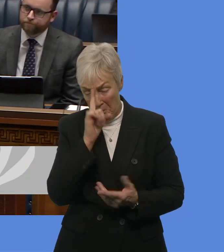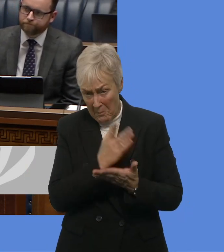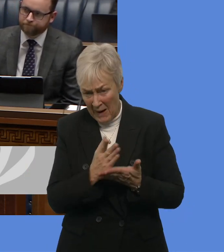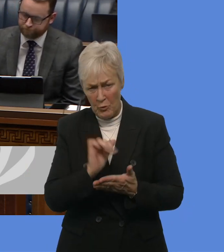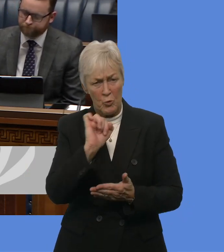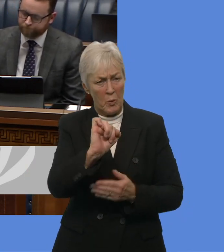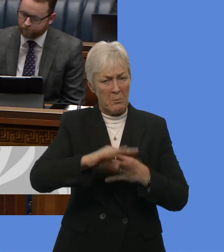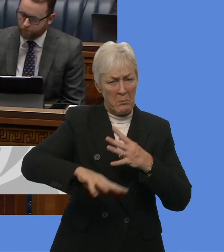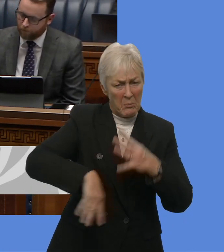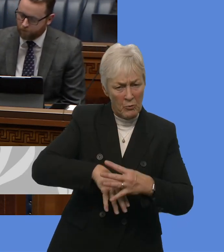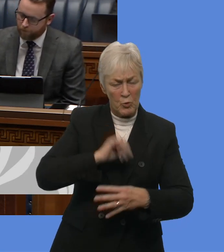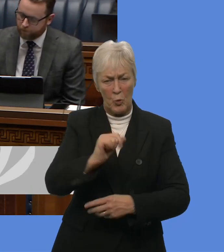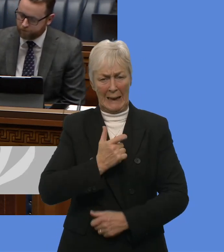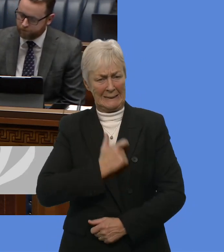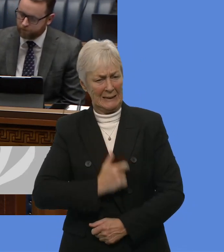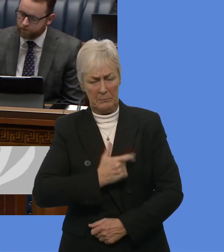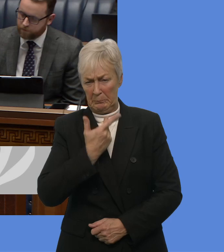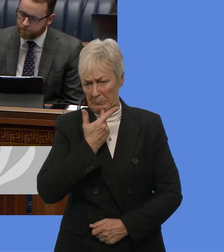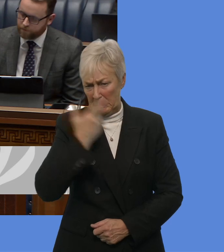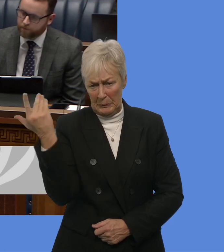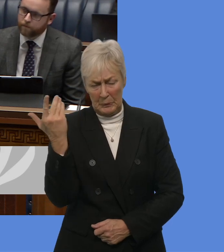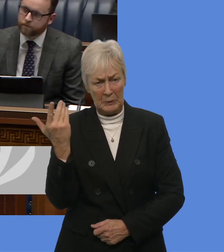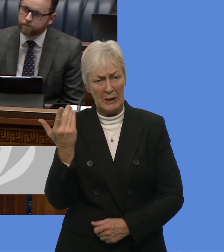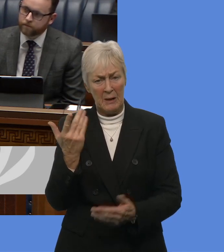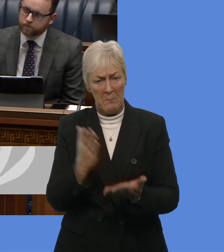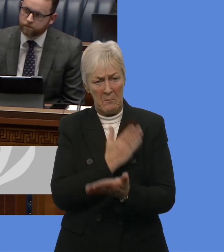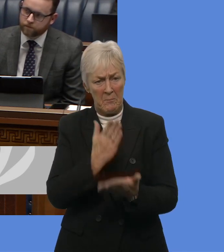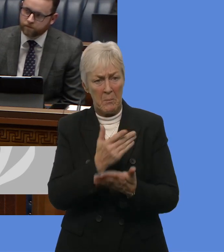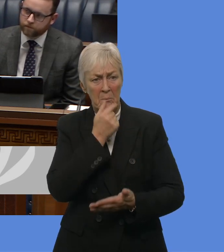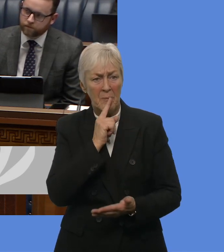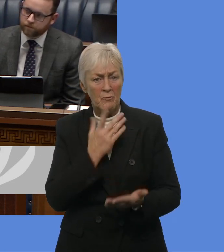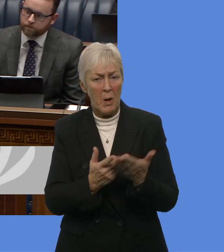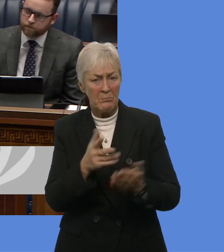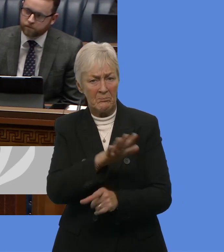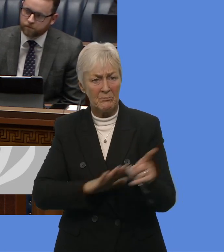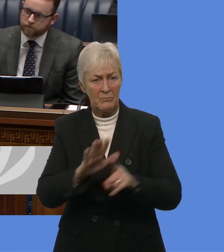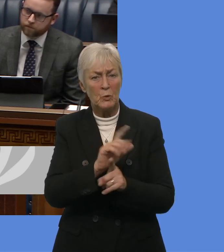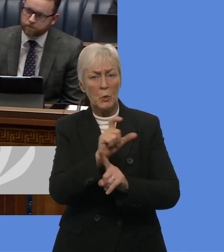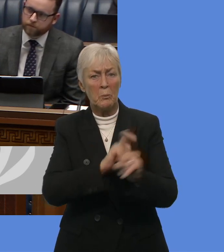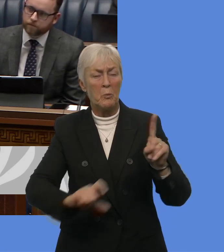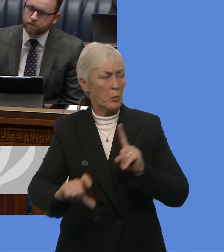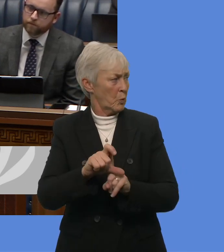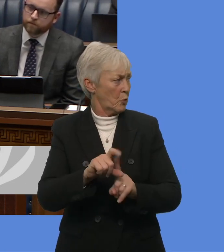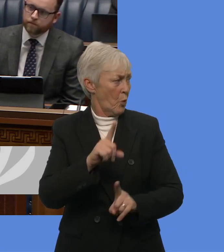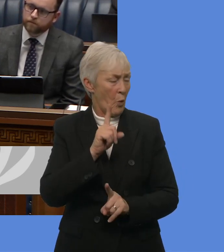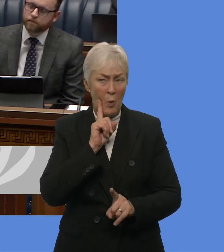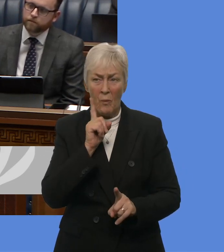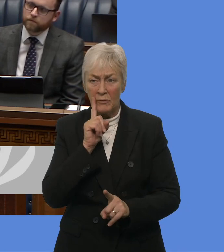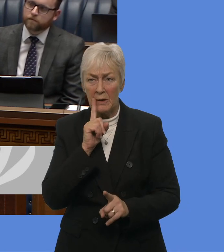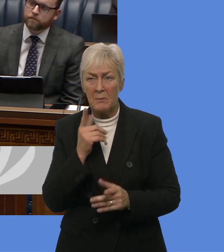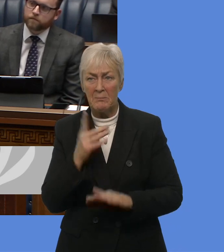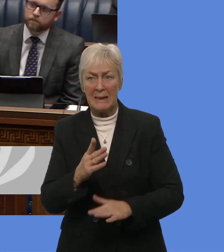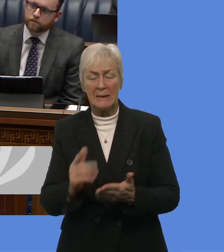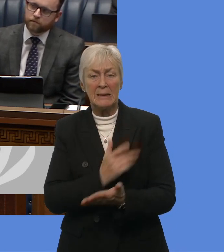your background is, what your identity is, and that includes absolutely those from the loyalist community that very often are and have been